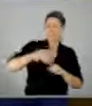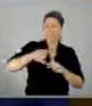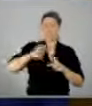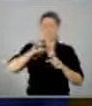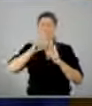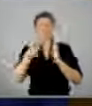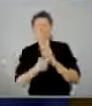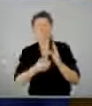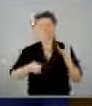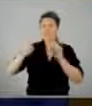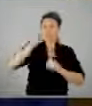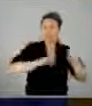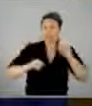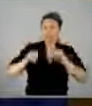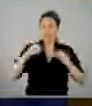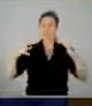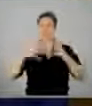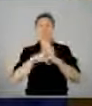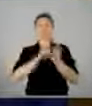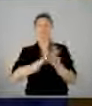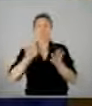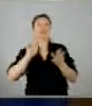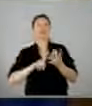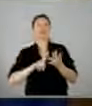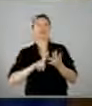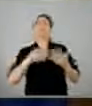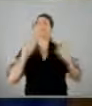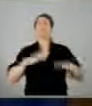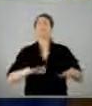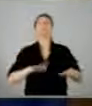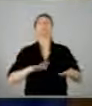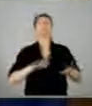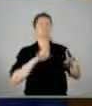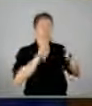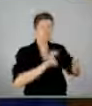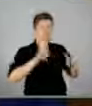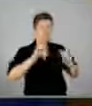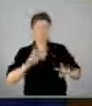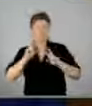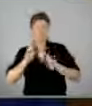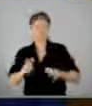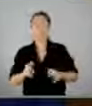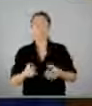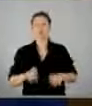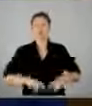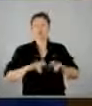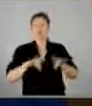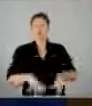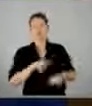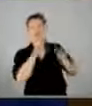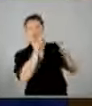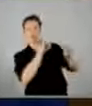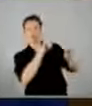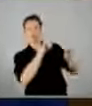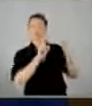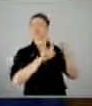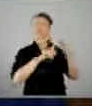Health Organisation, the strongest possible advice. Our Australian officials have taken advice from the United Kingdom. What that